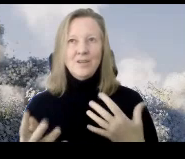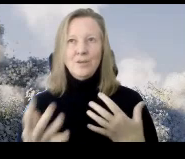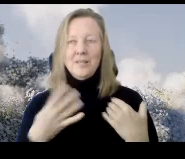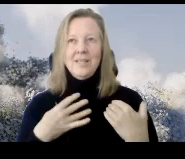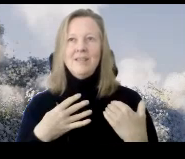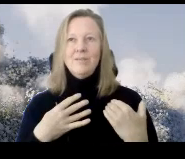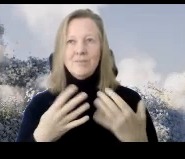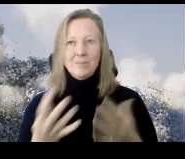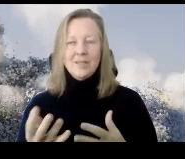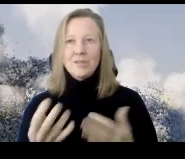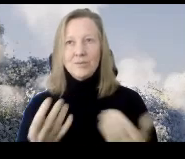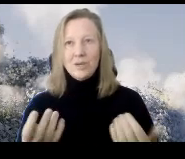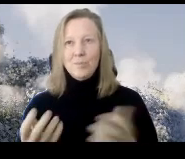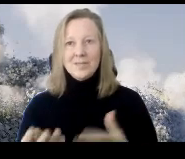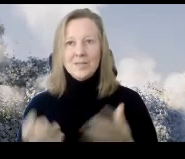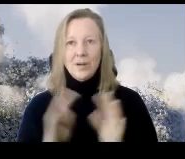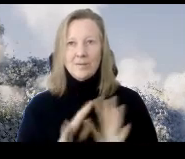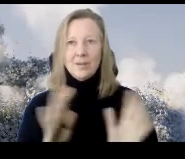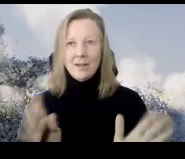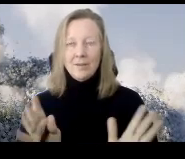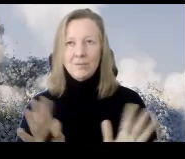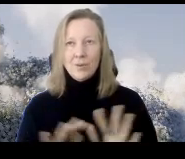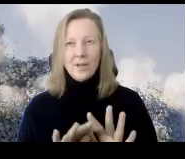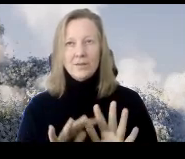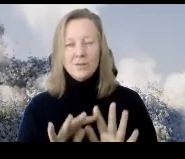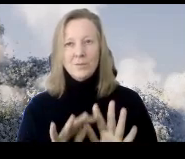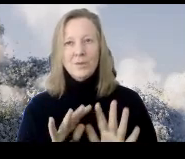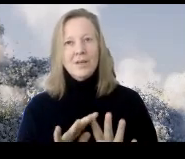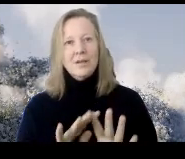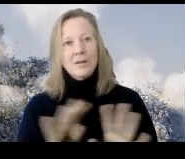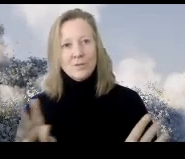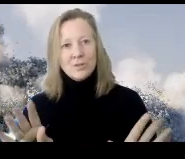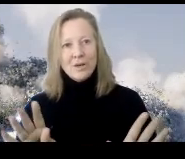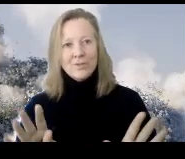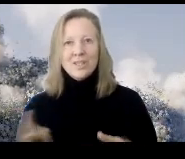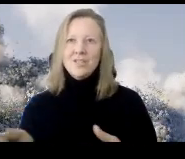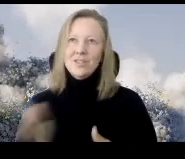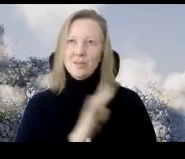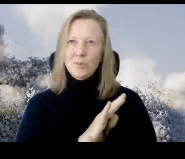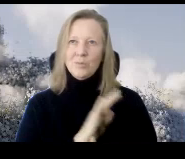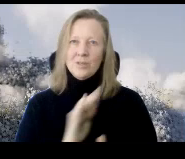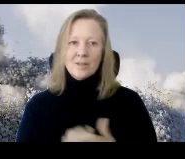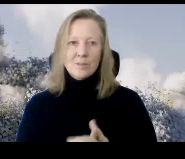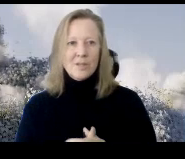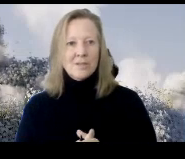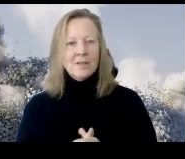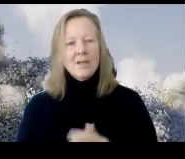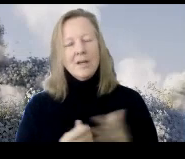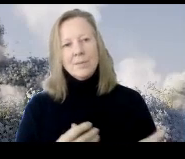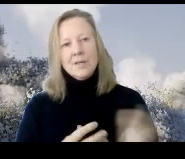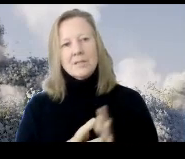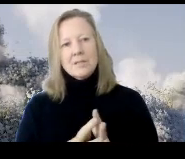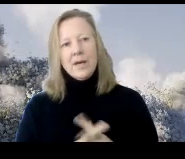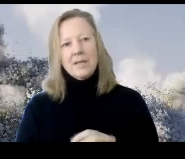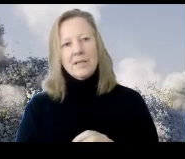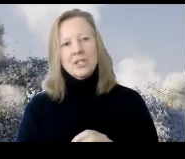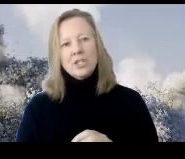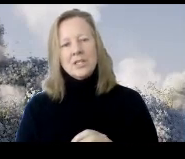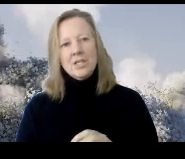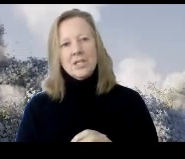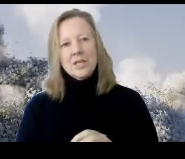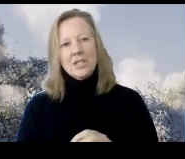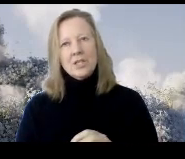means, how do you leave? Because you're very busy, you have to have a way to close the conversation and move to the next patient. And we also